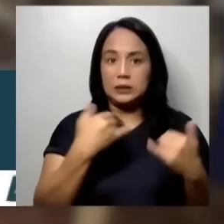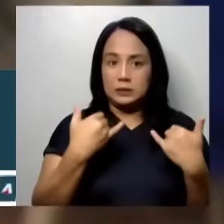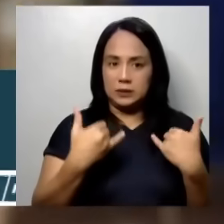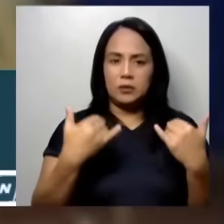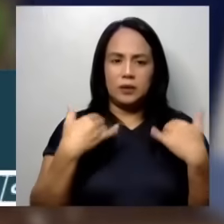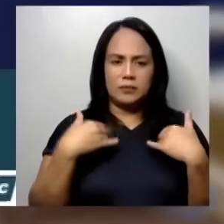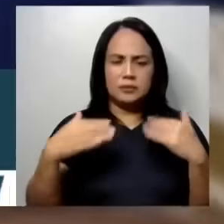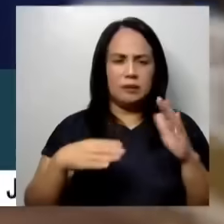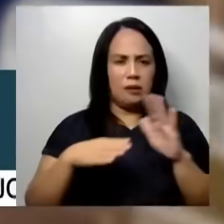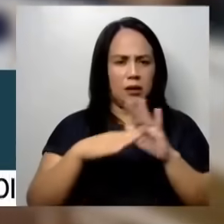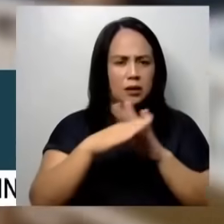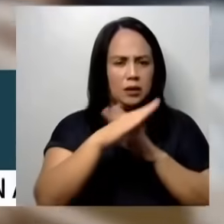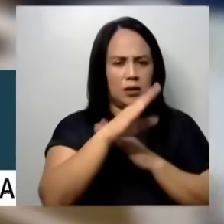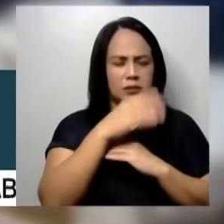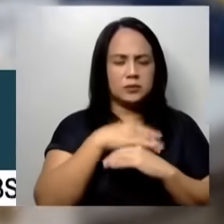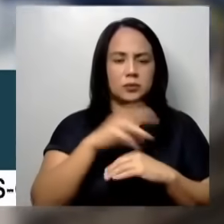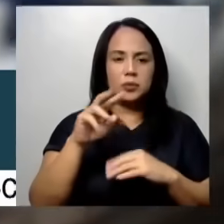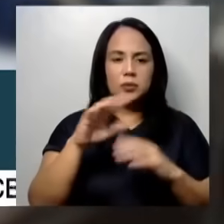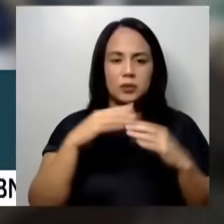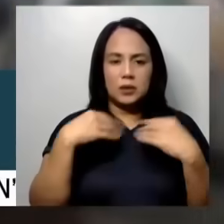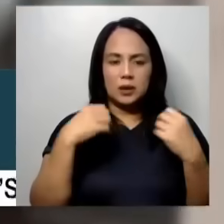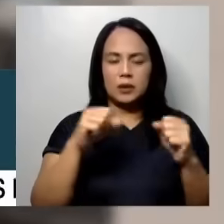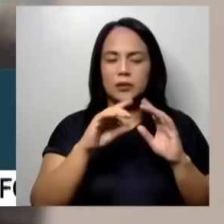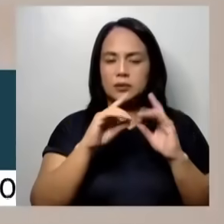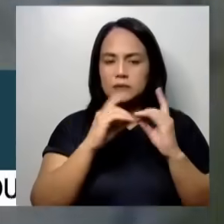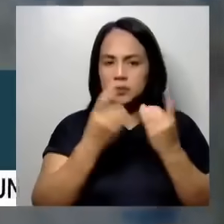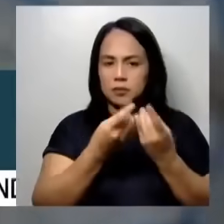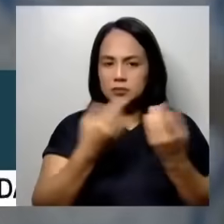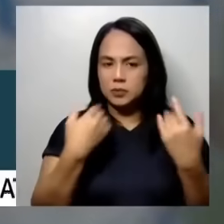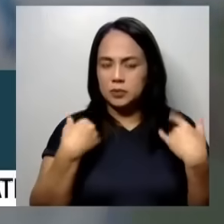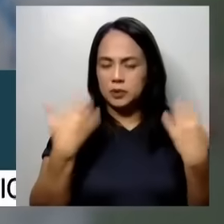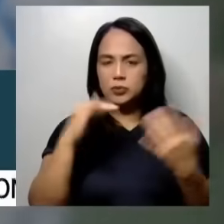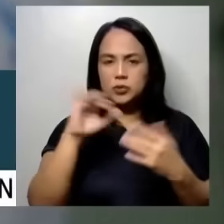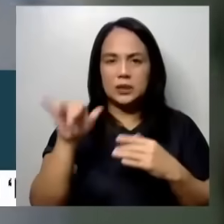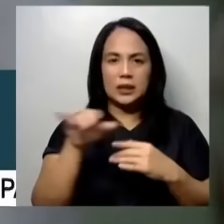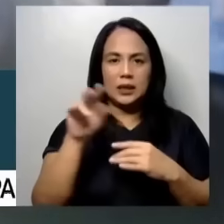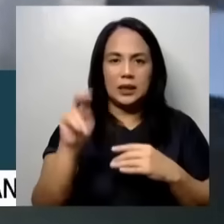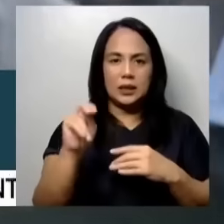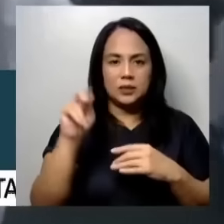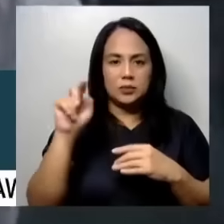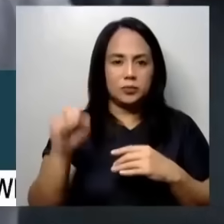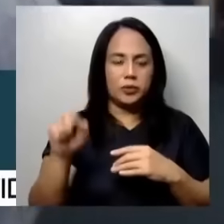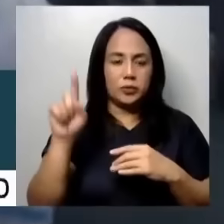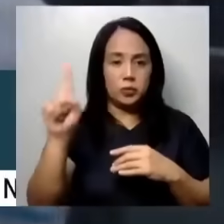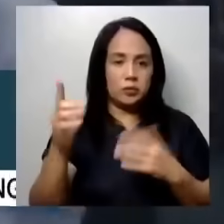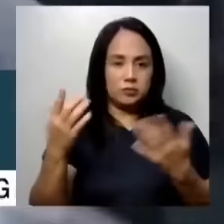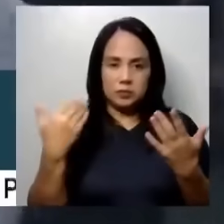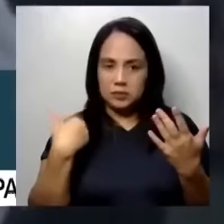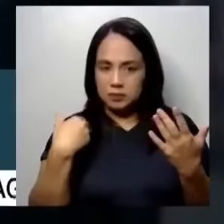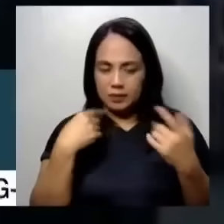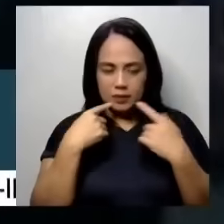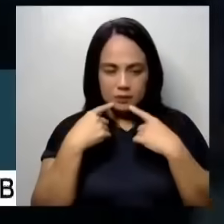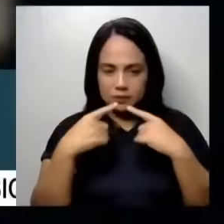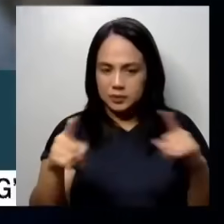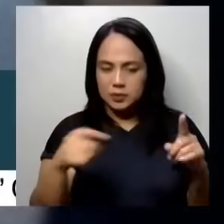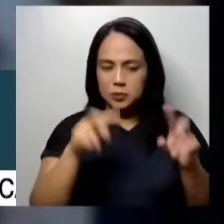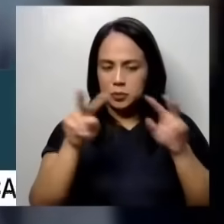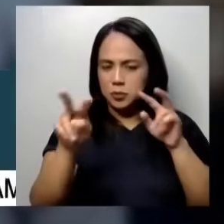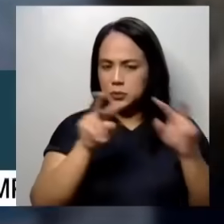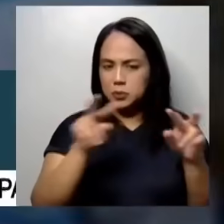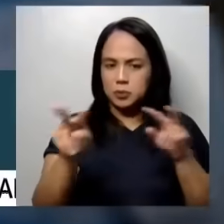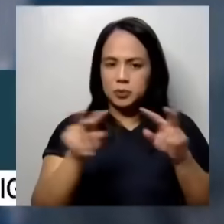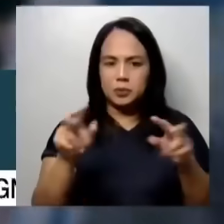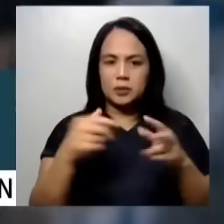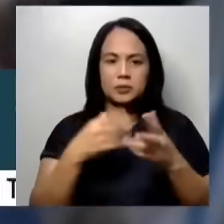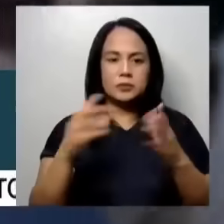health department has yet to release a statement on the new JN.1 variant. The WHO continues to monitor cases and give